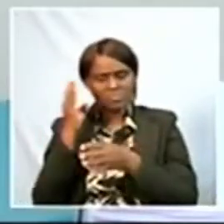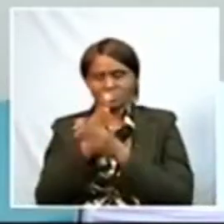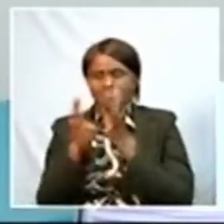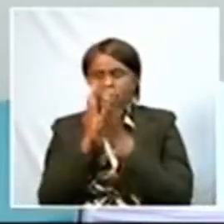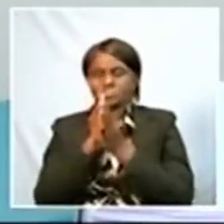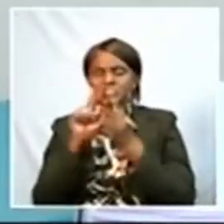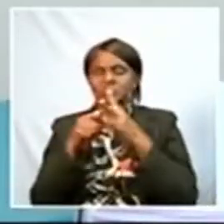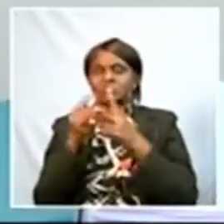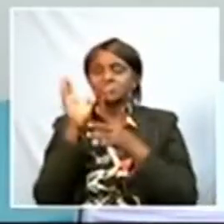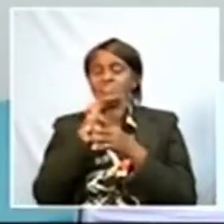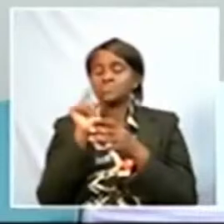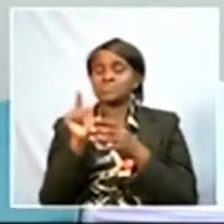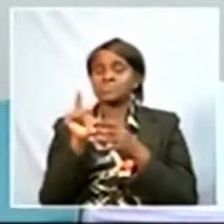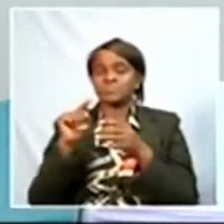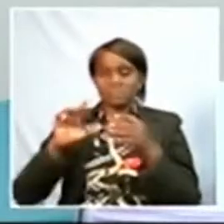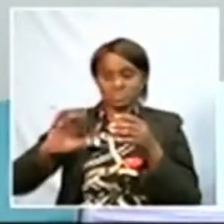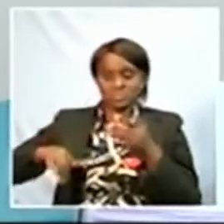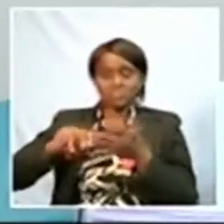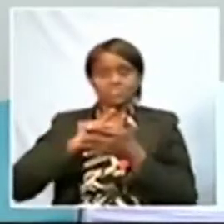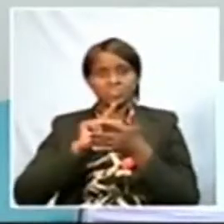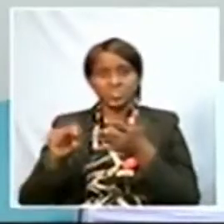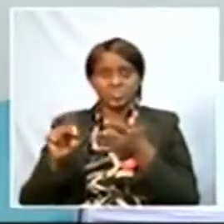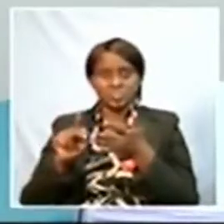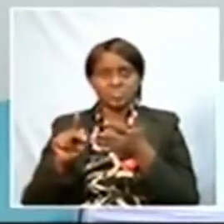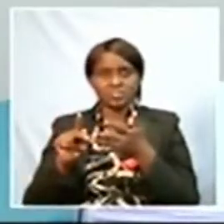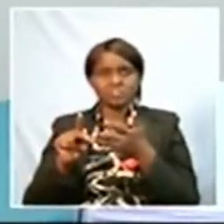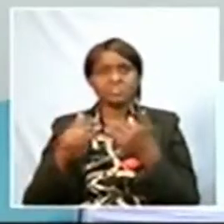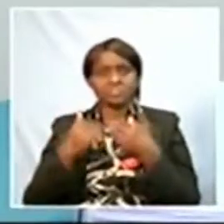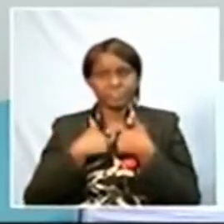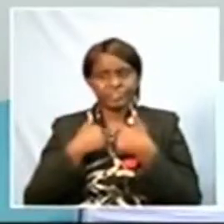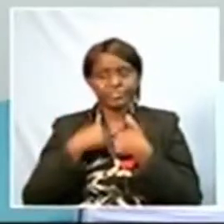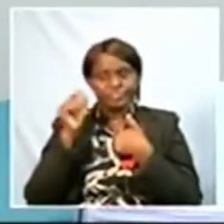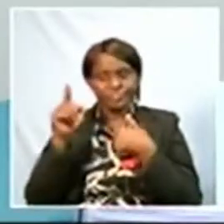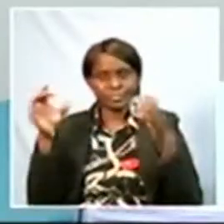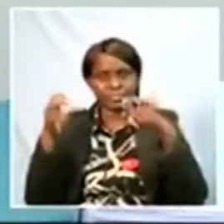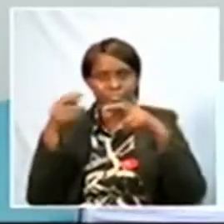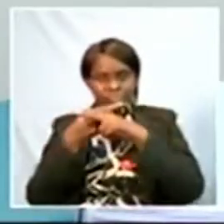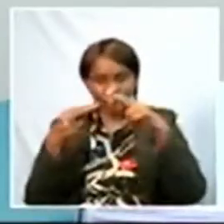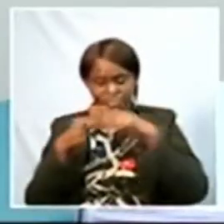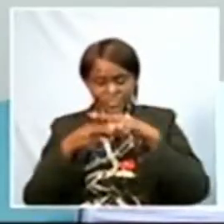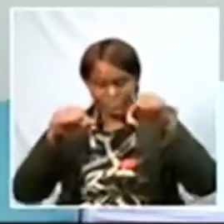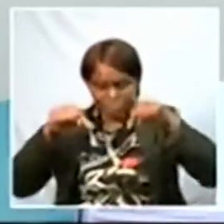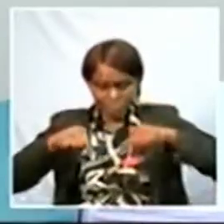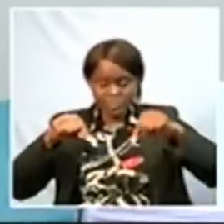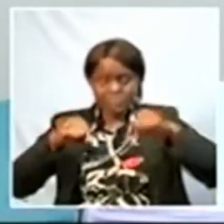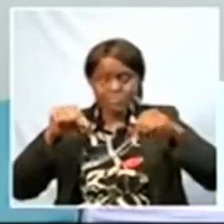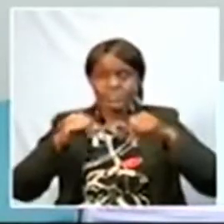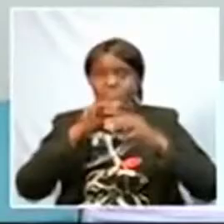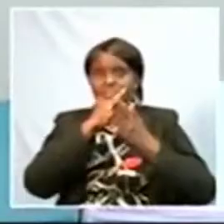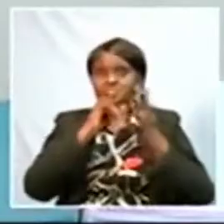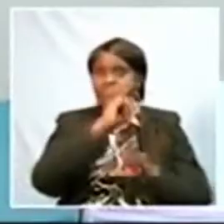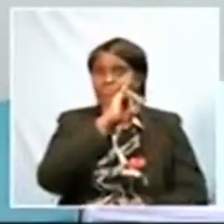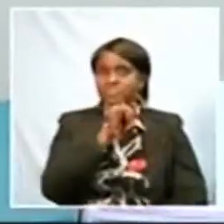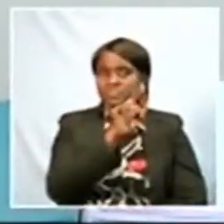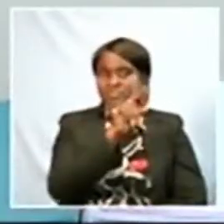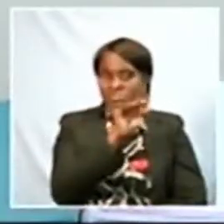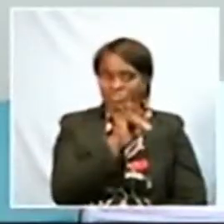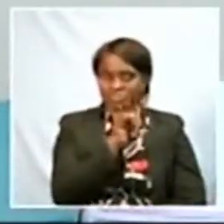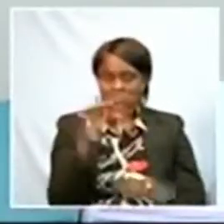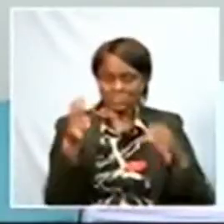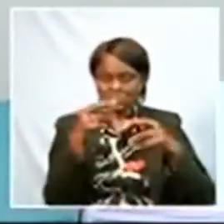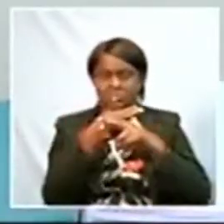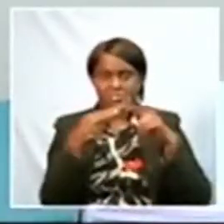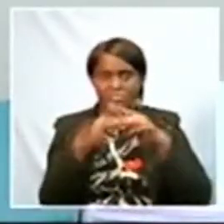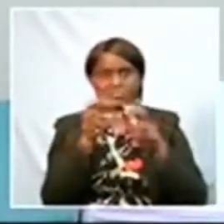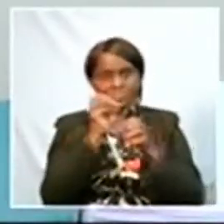contractor started last week. We'll have that, this is by July, that classroom block